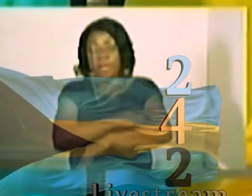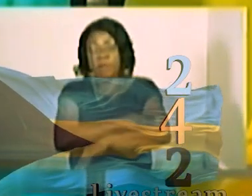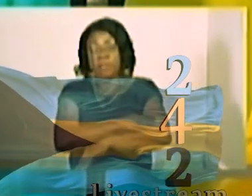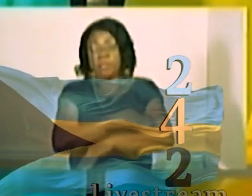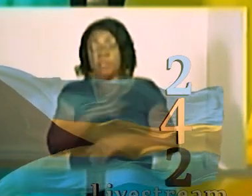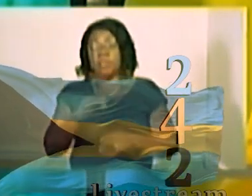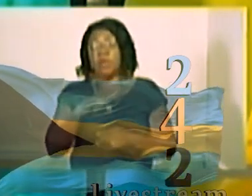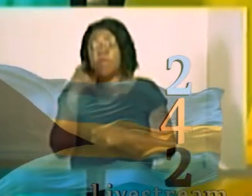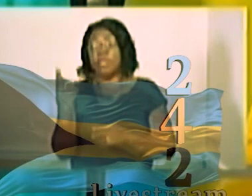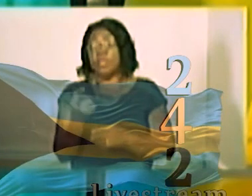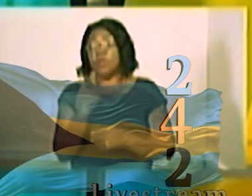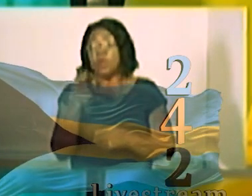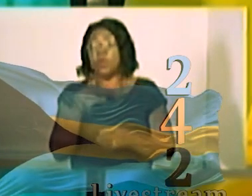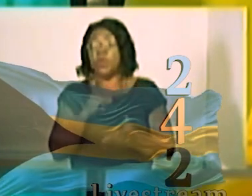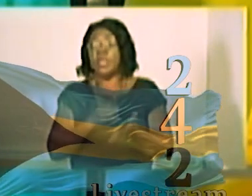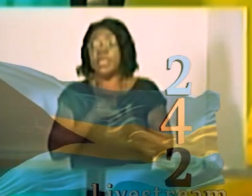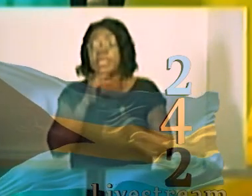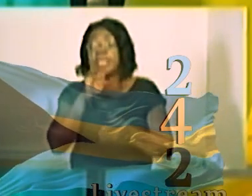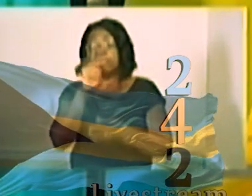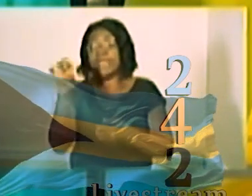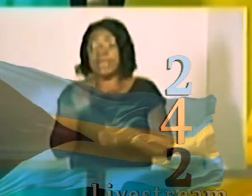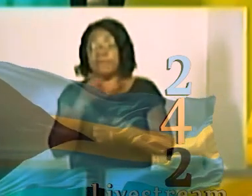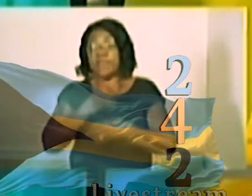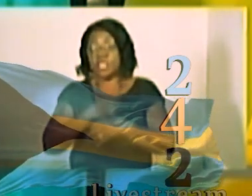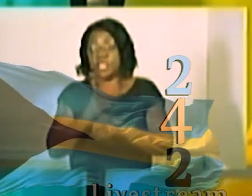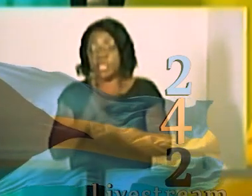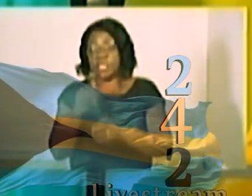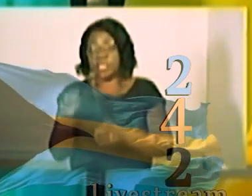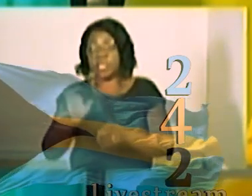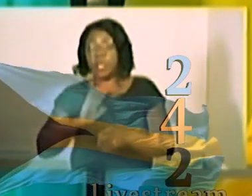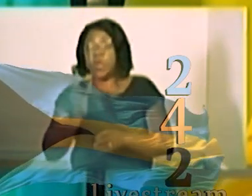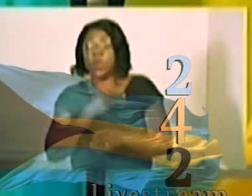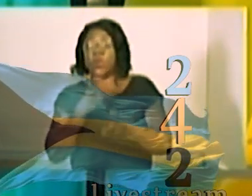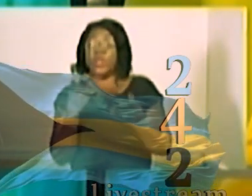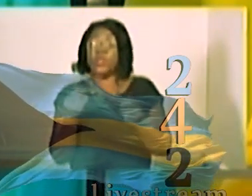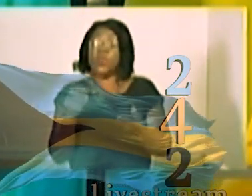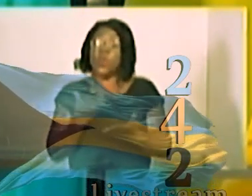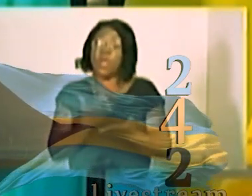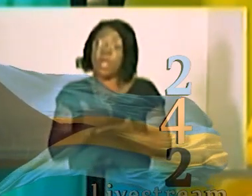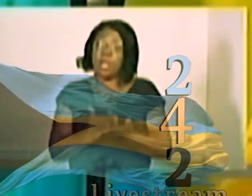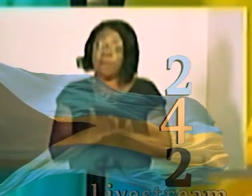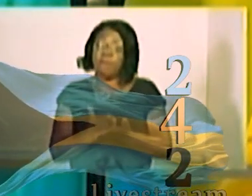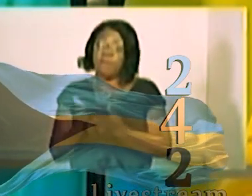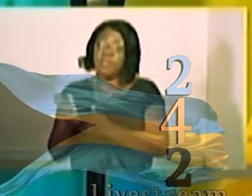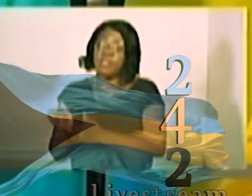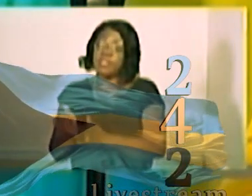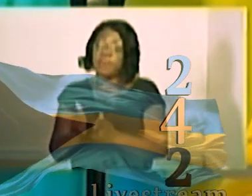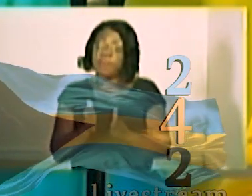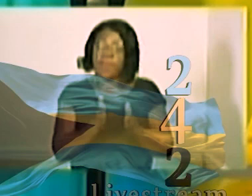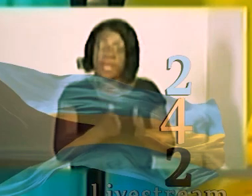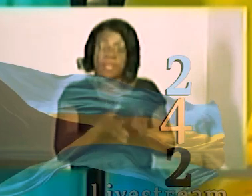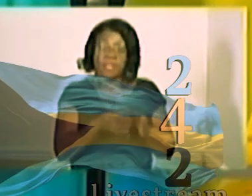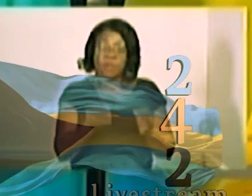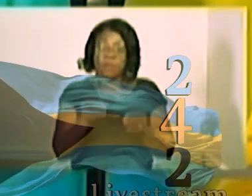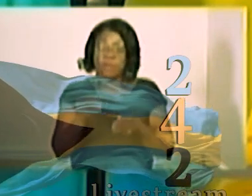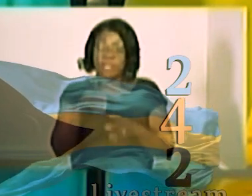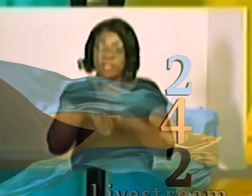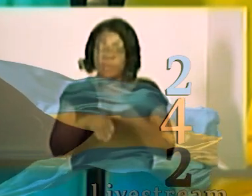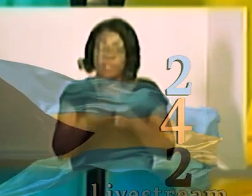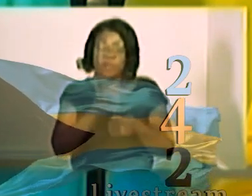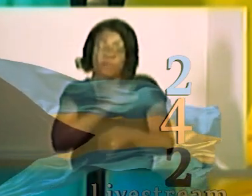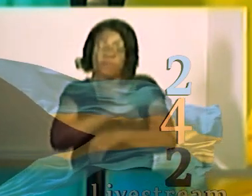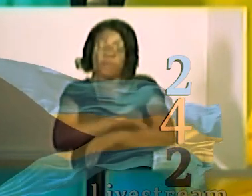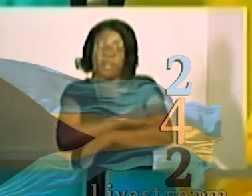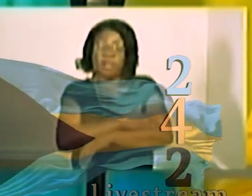although it is ever changing, we do have patterns of incubation of the virus, the length